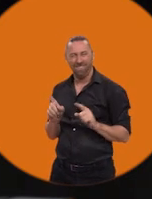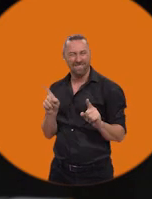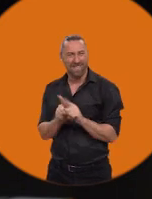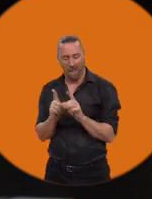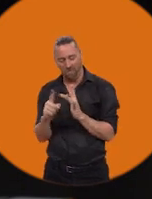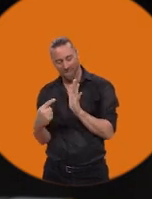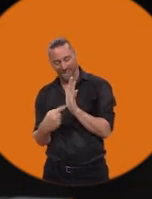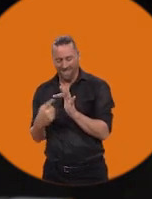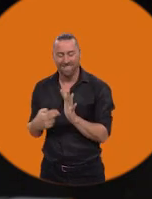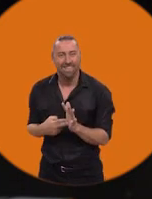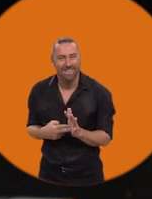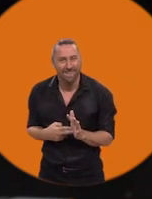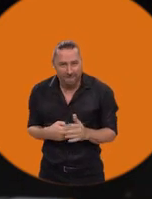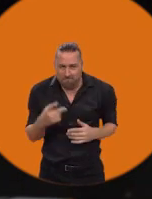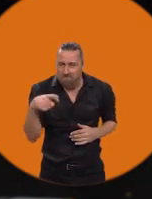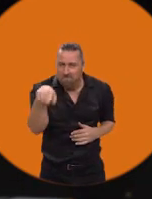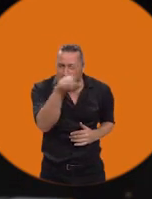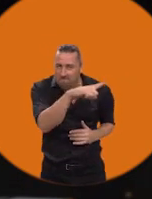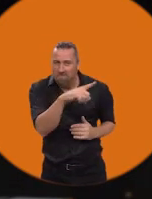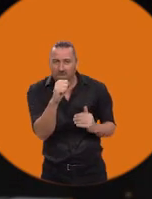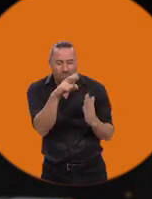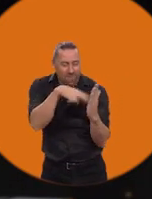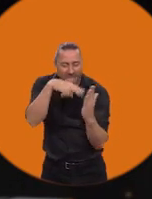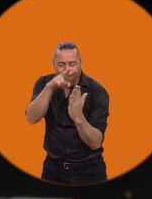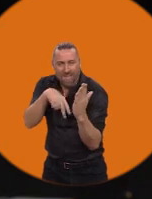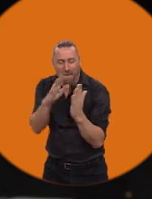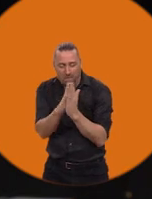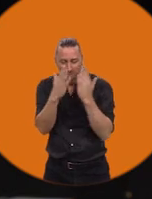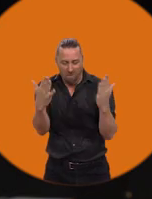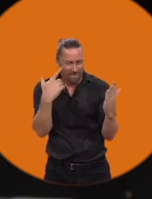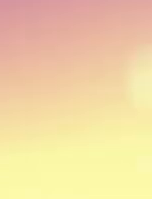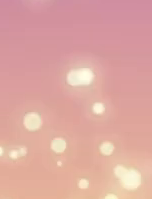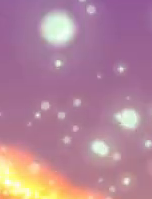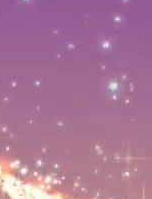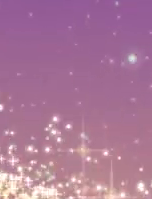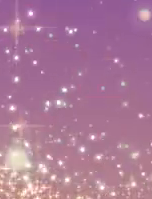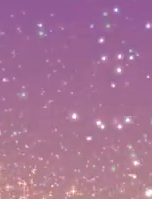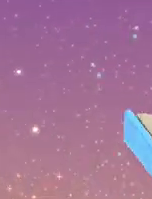same. Maybe you could find some rhyming words in the stories that you read.